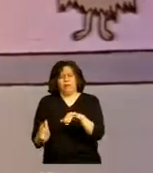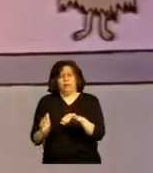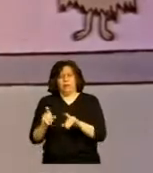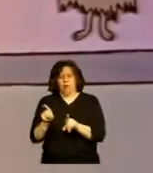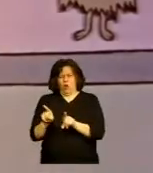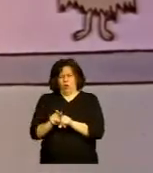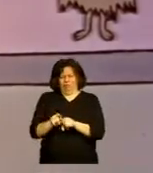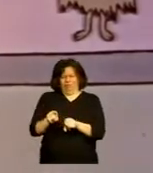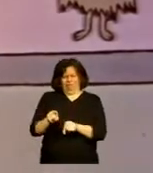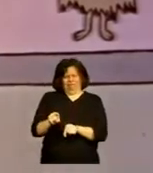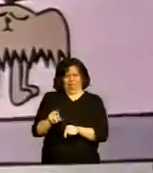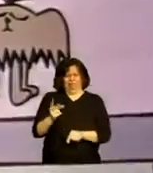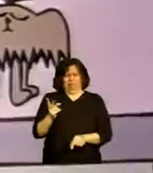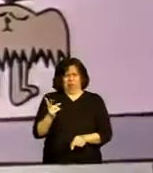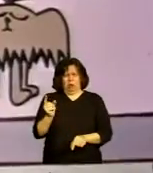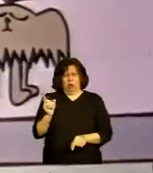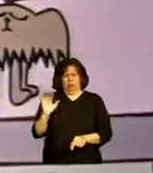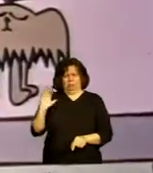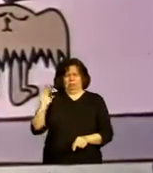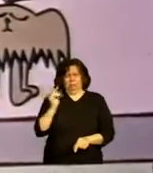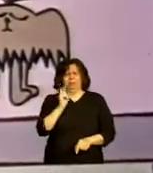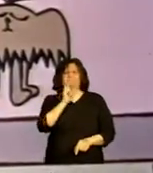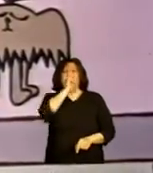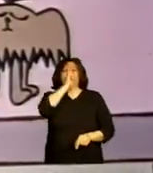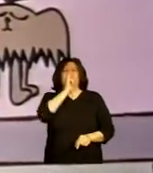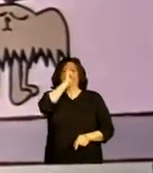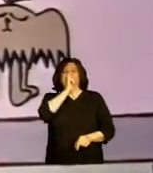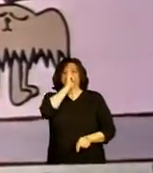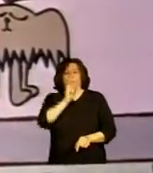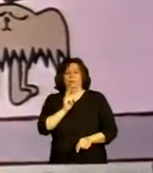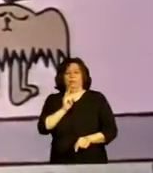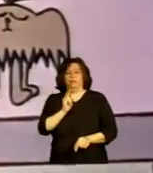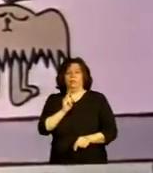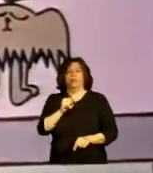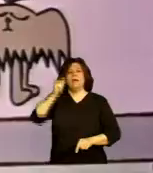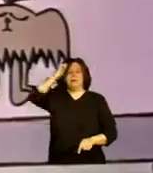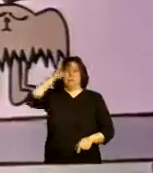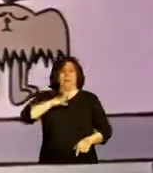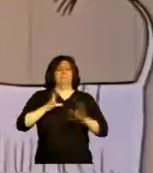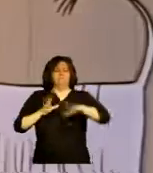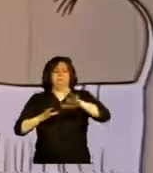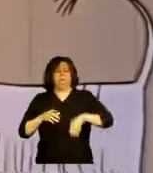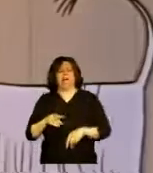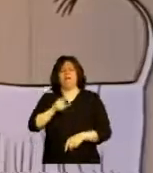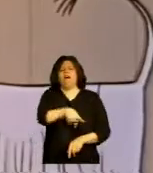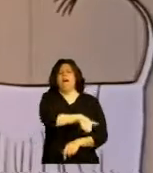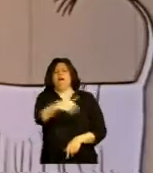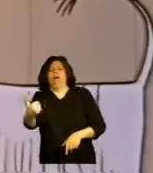that perhaps he might be too little. And besides that, he looked rather snooty.